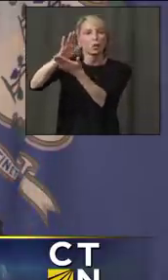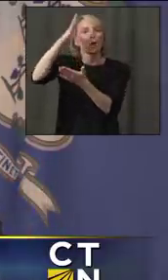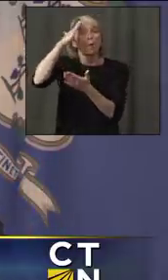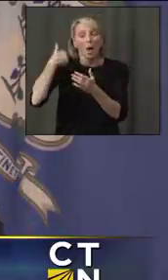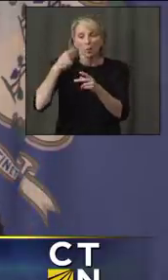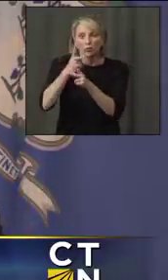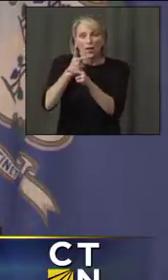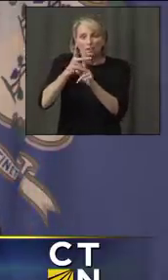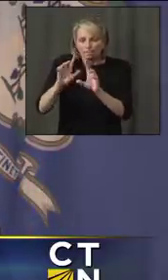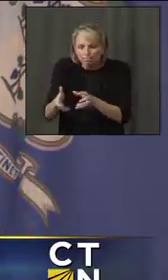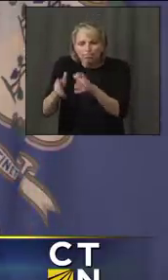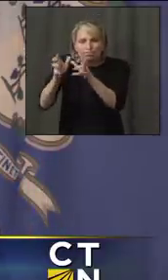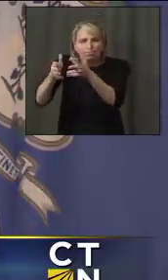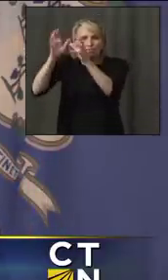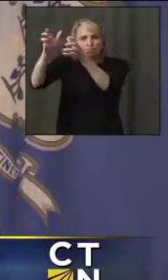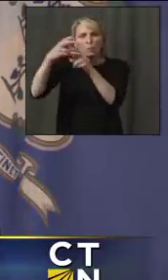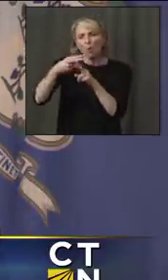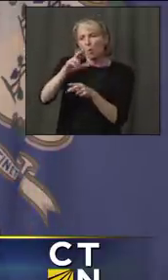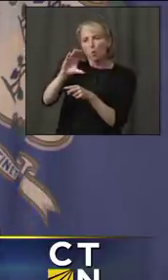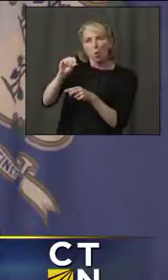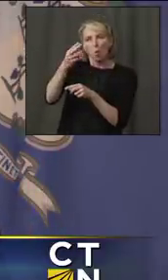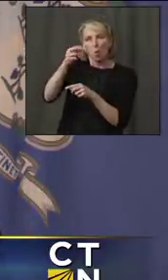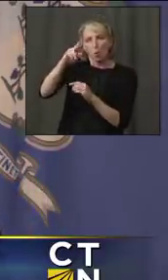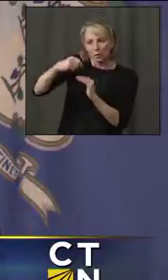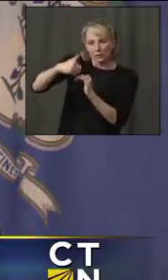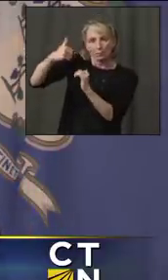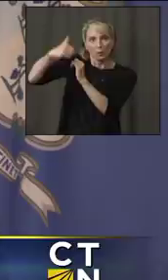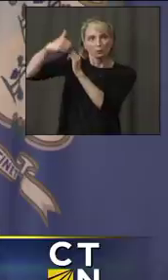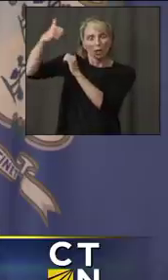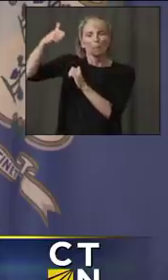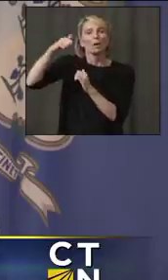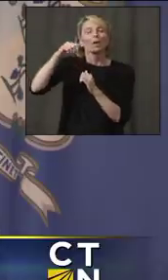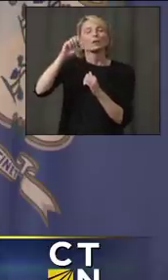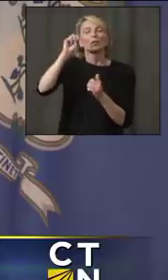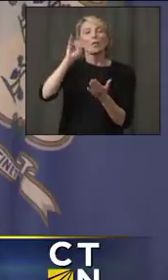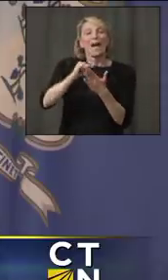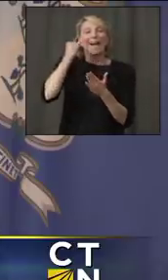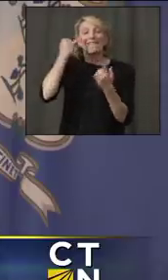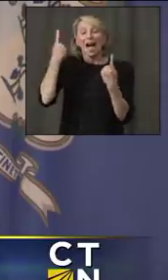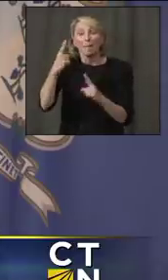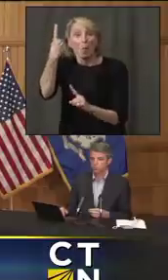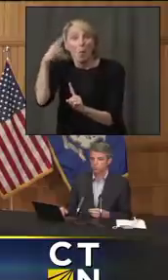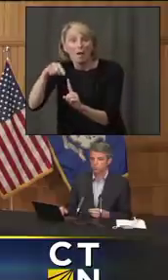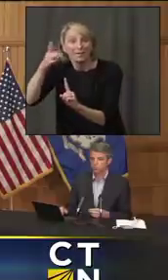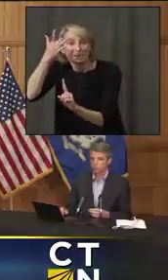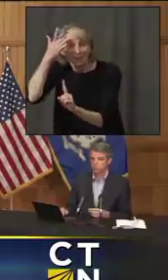whole school if there was an infection to be found. Thank you.